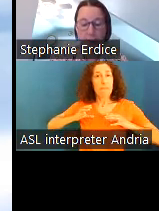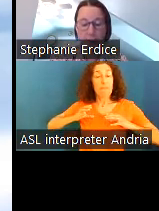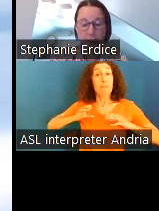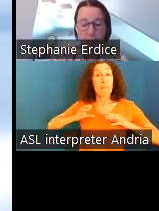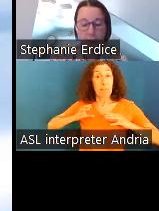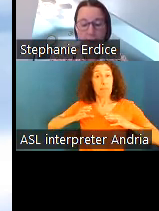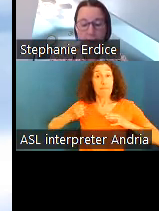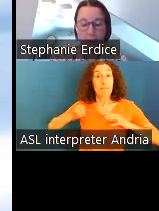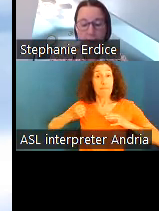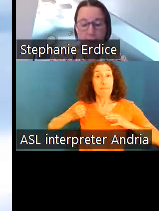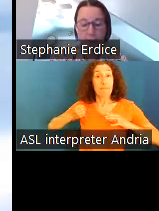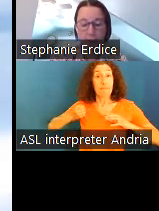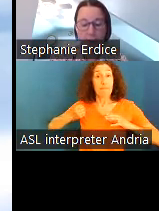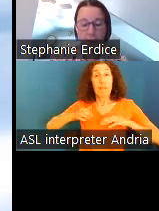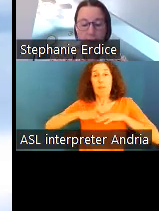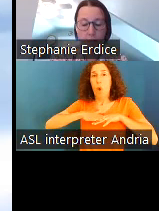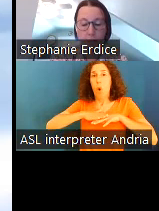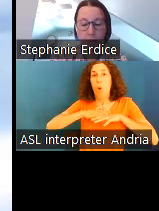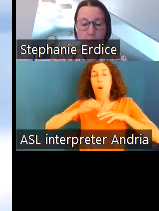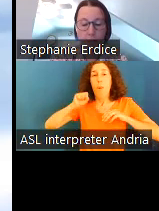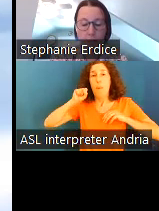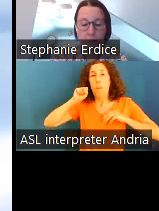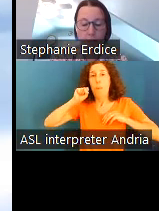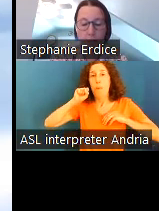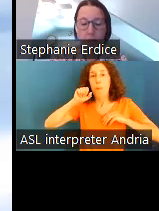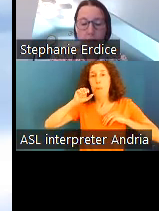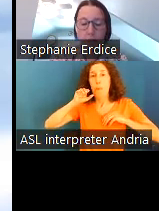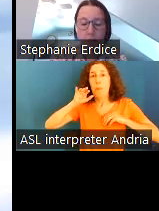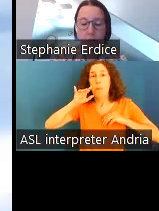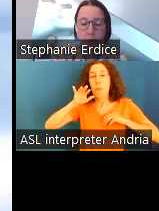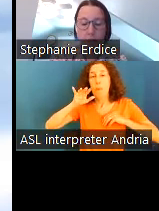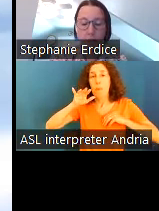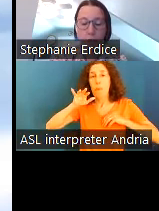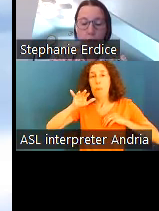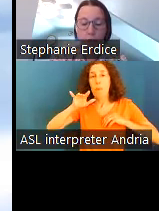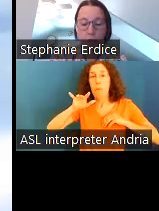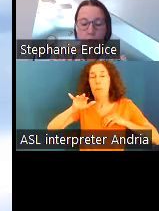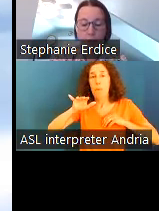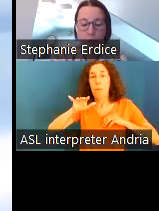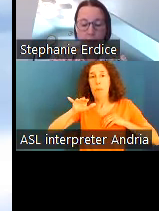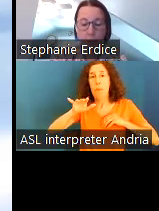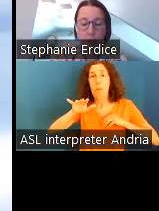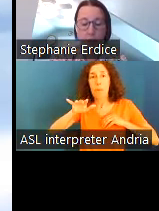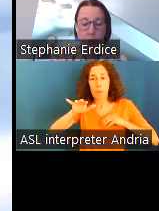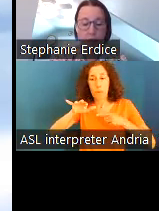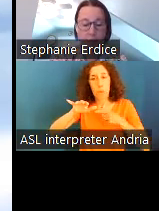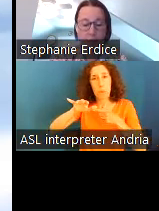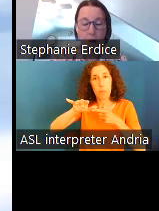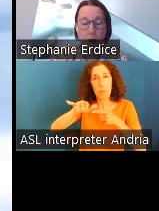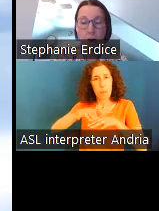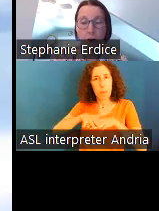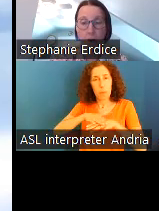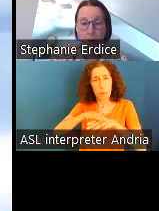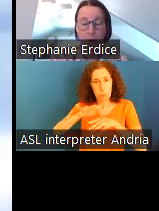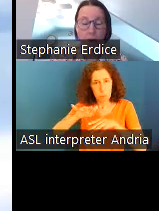lungs to the count of 2, 3, 4. Take a few more deep breaths like this